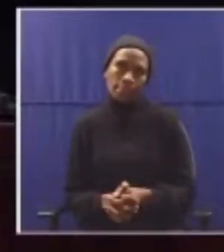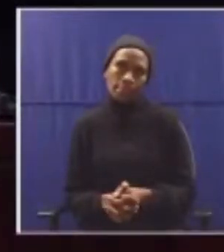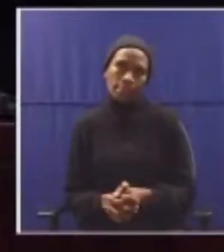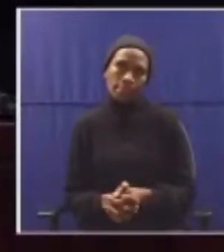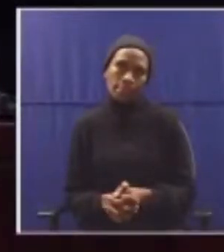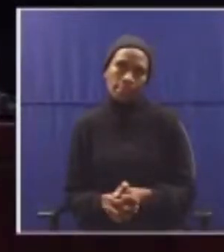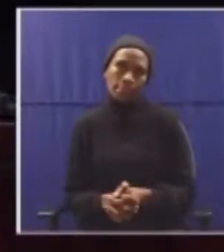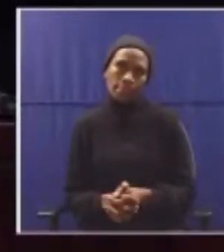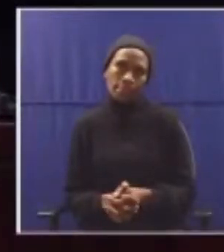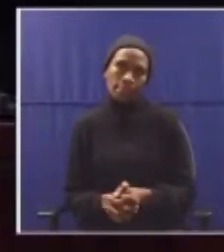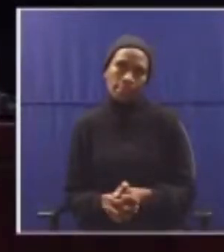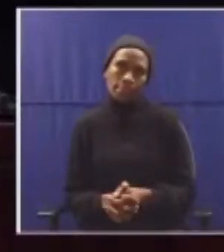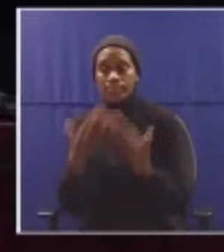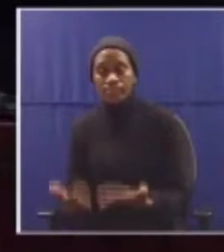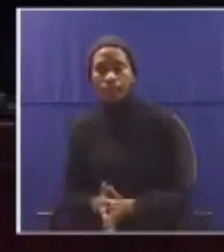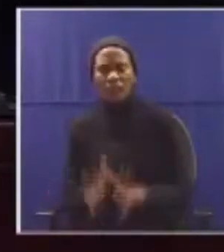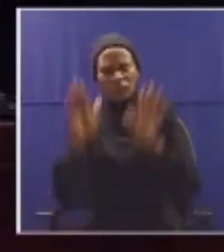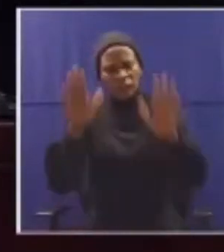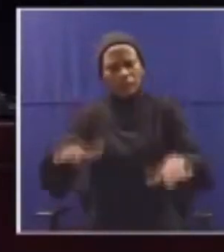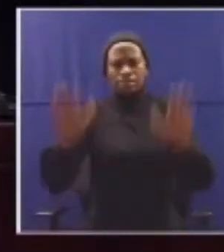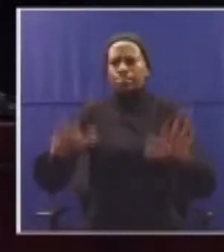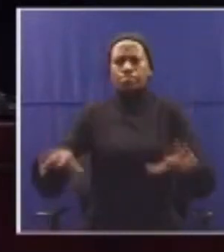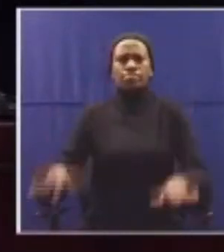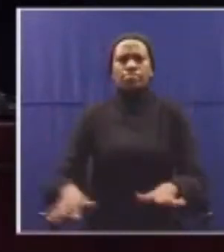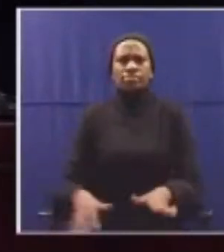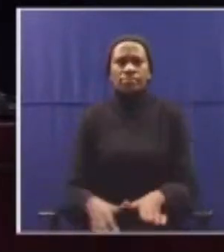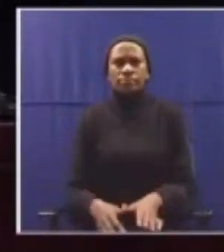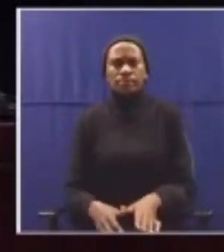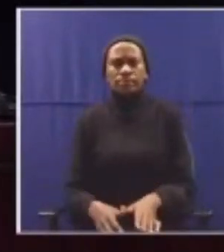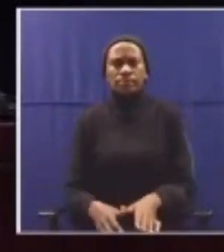Thank you, thank you. Order, honorable members.